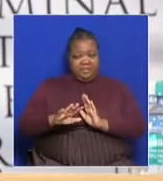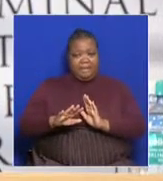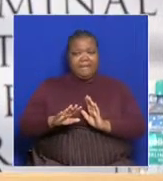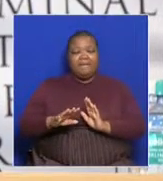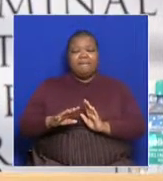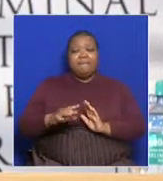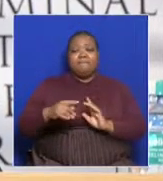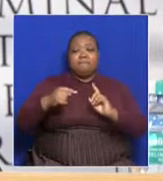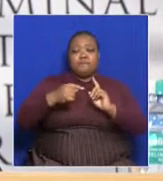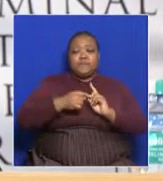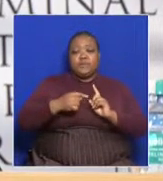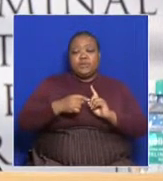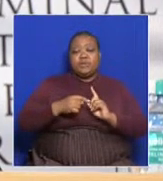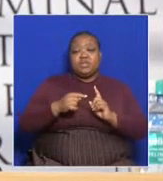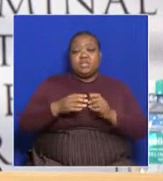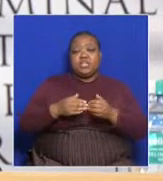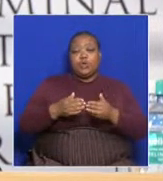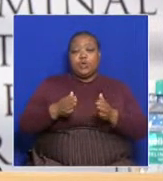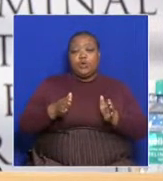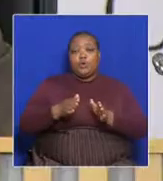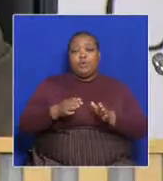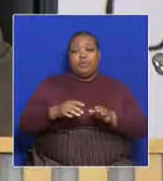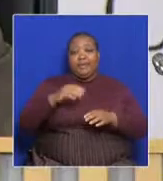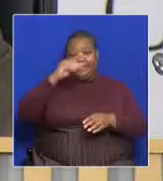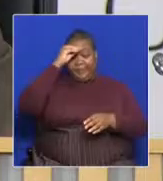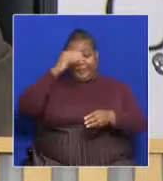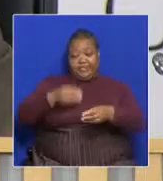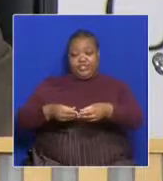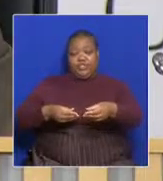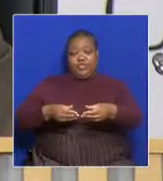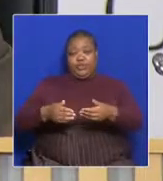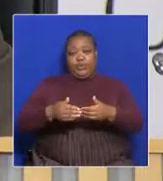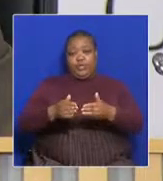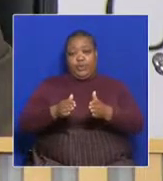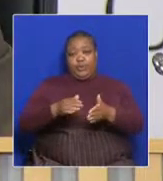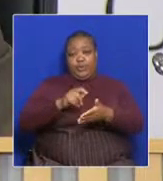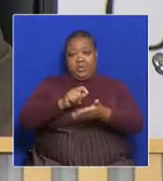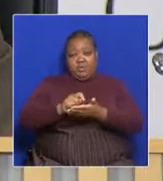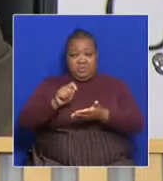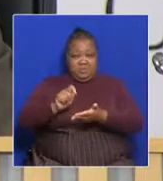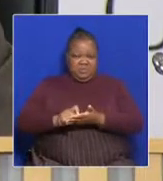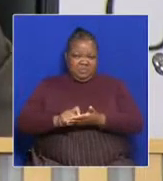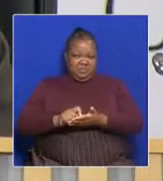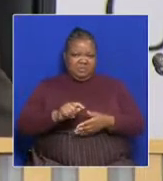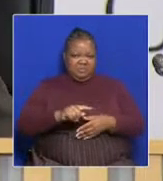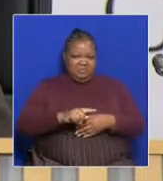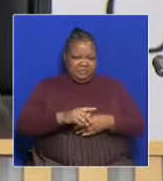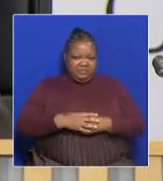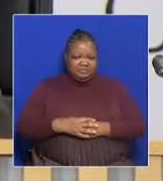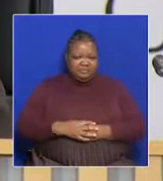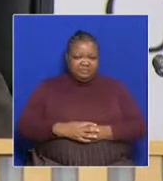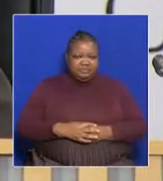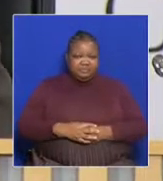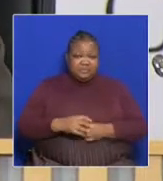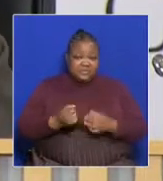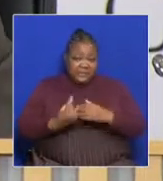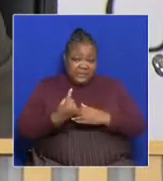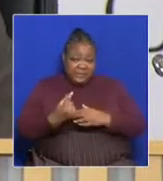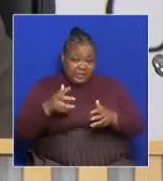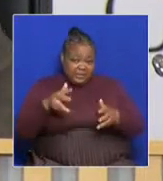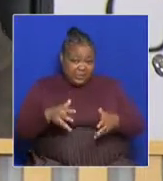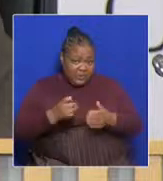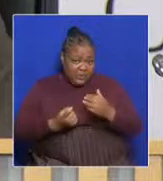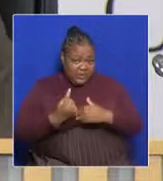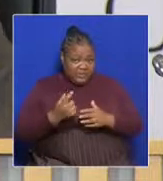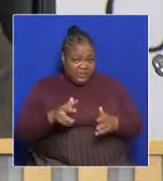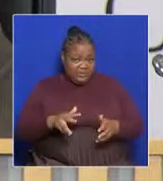that inquiry docket. I was not sure, but... Is that not the effect? Sorry. Is that not the effect?